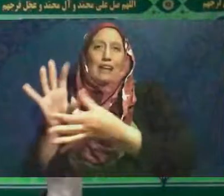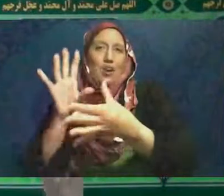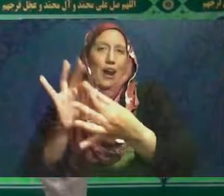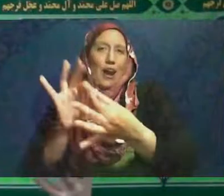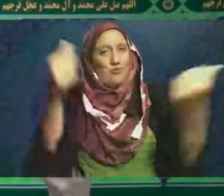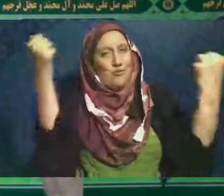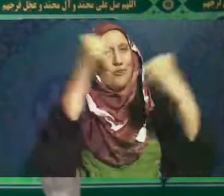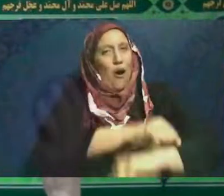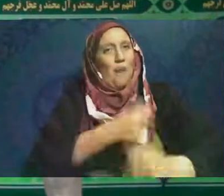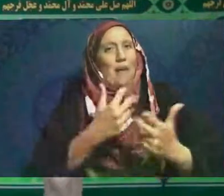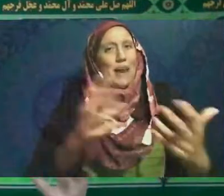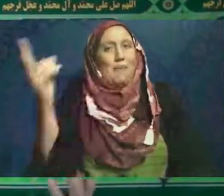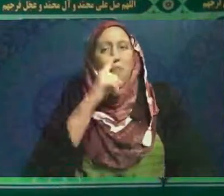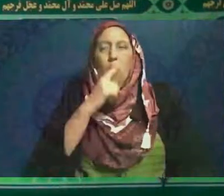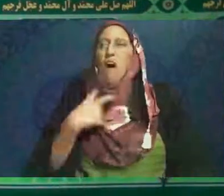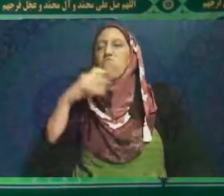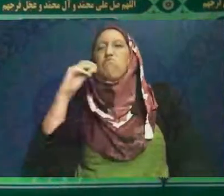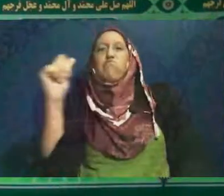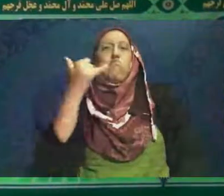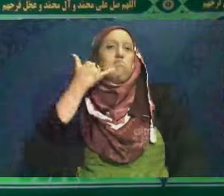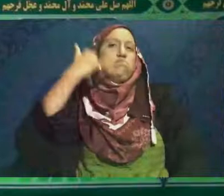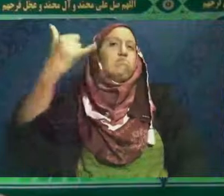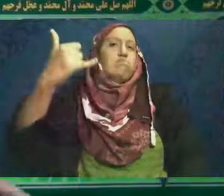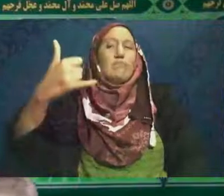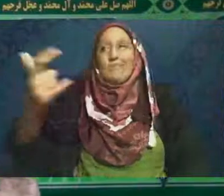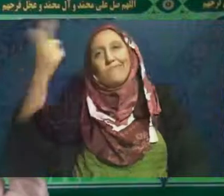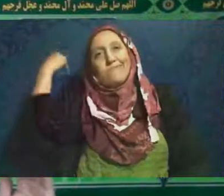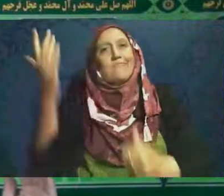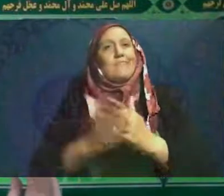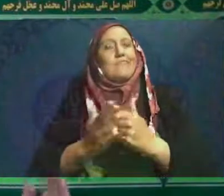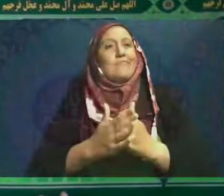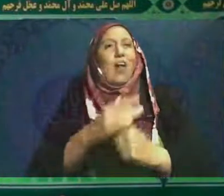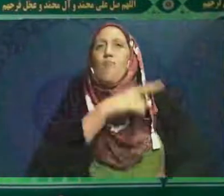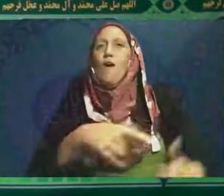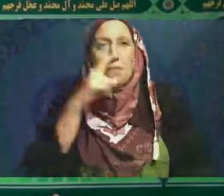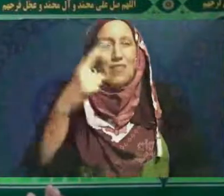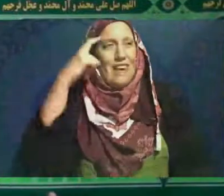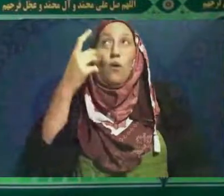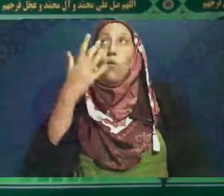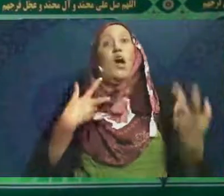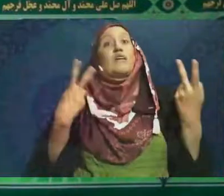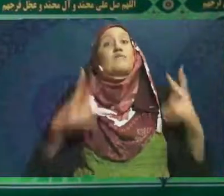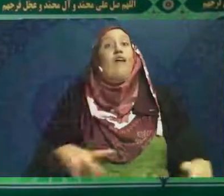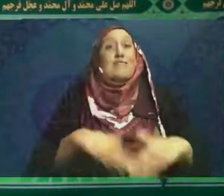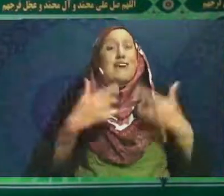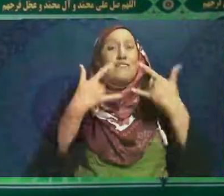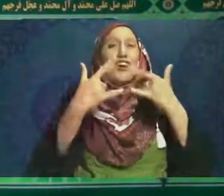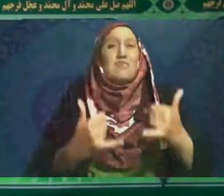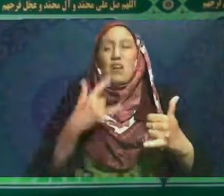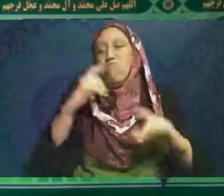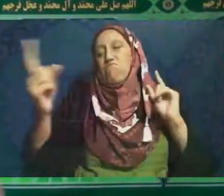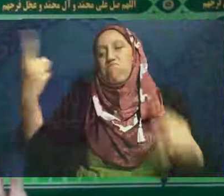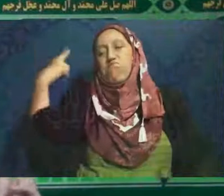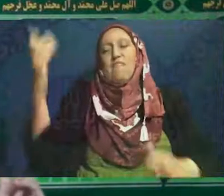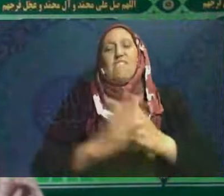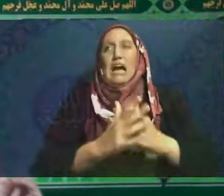Life after death is the life of reality. Quran wants to say that on the great day of judgment, on the judgment day, there is no